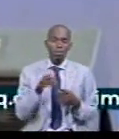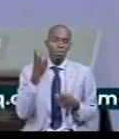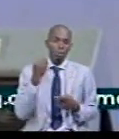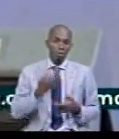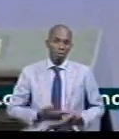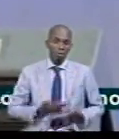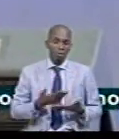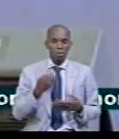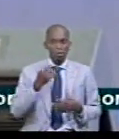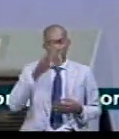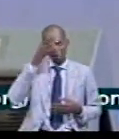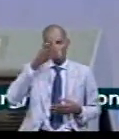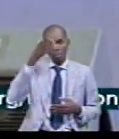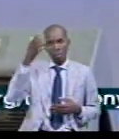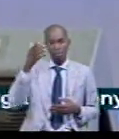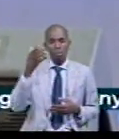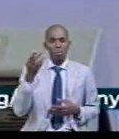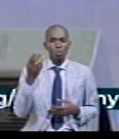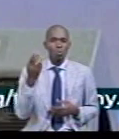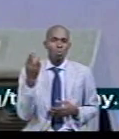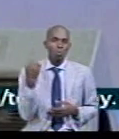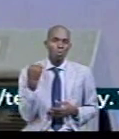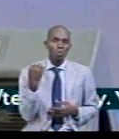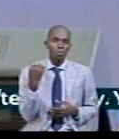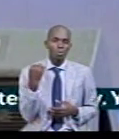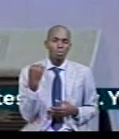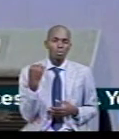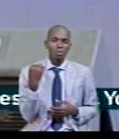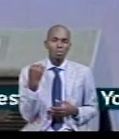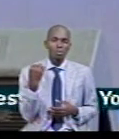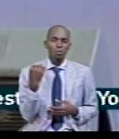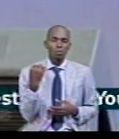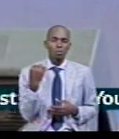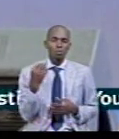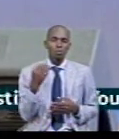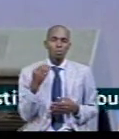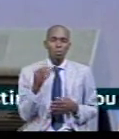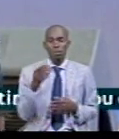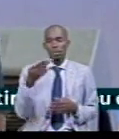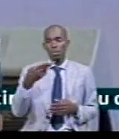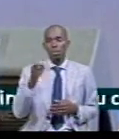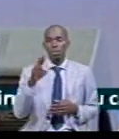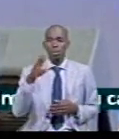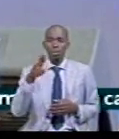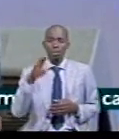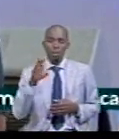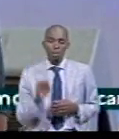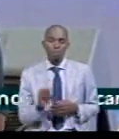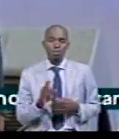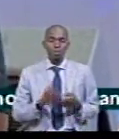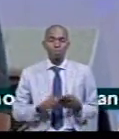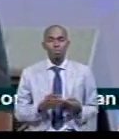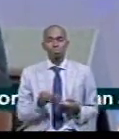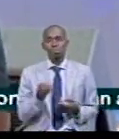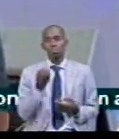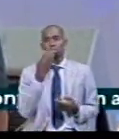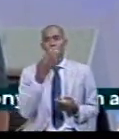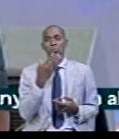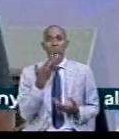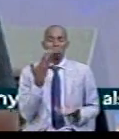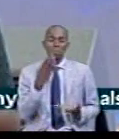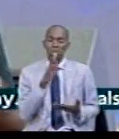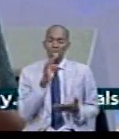grandfather was a herbalist. So he gave me some of the herbs to take. That maybe is that one that is